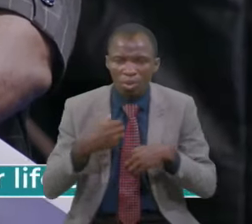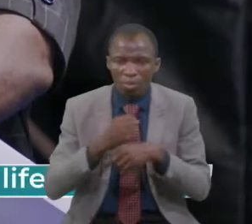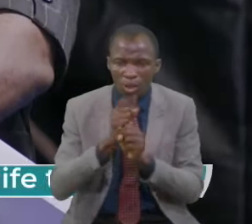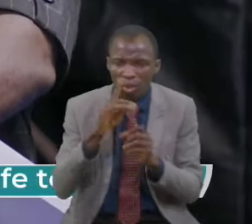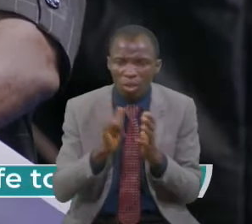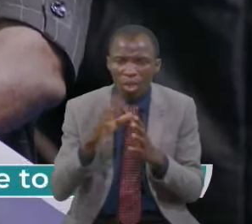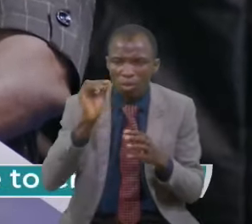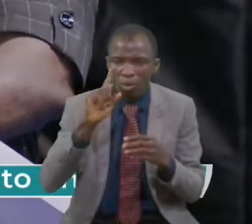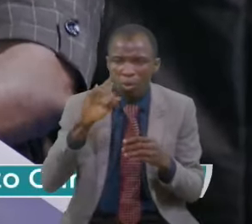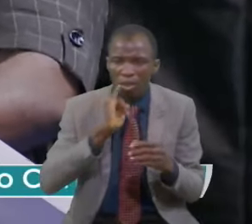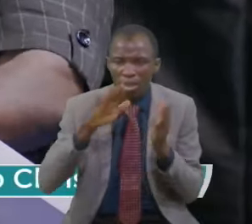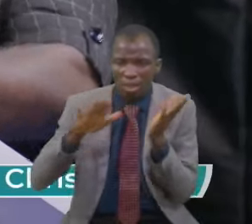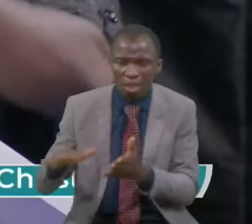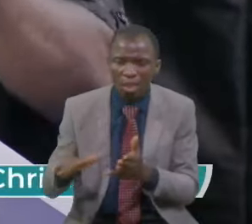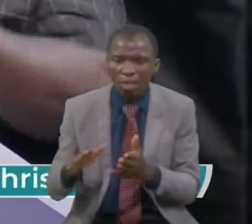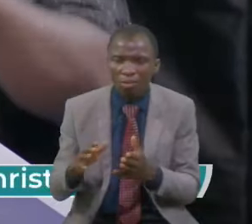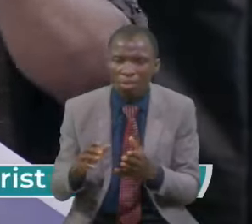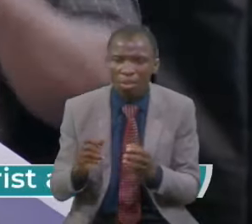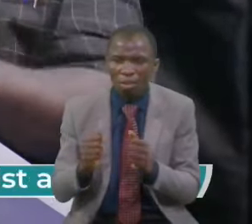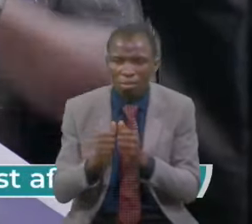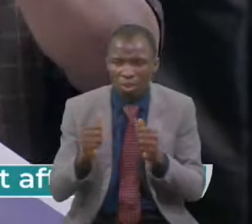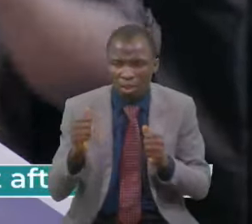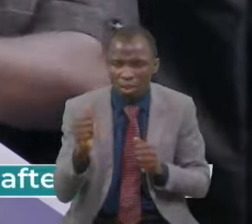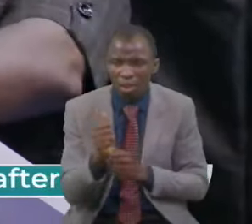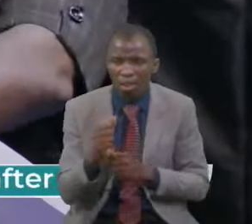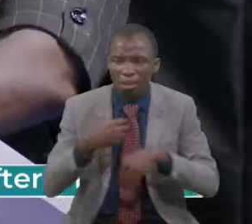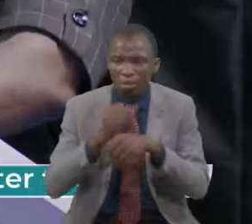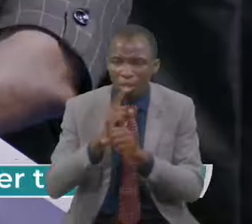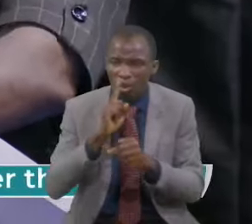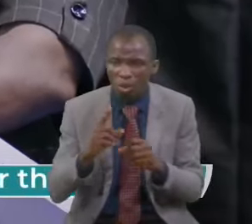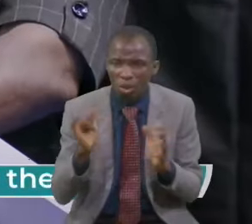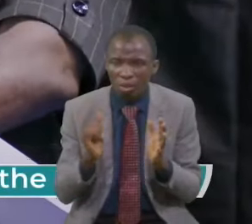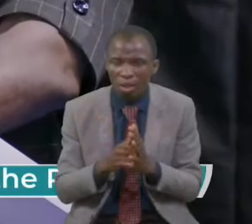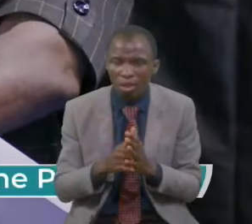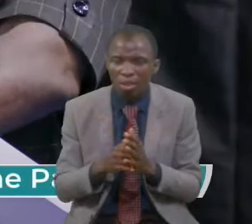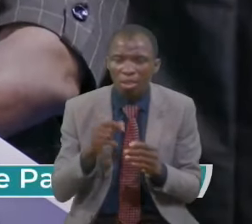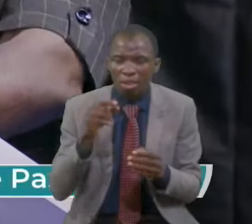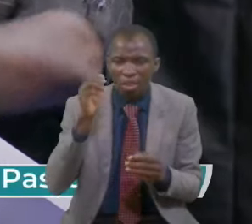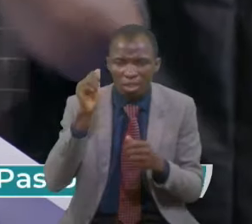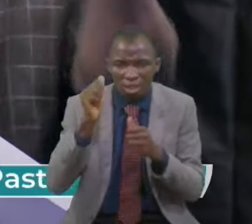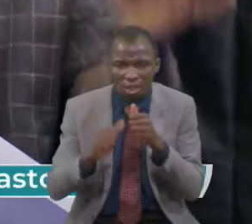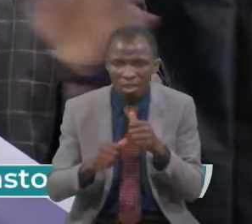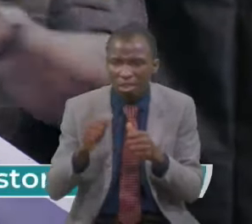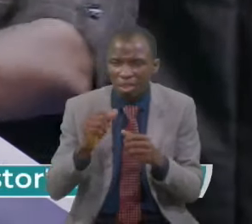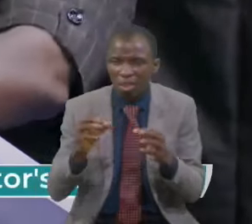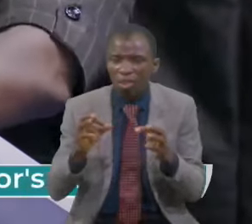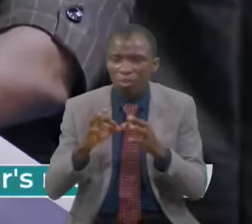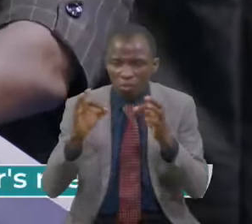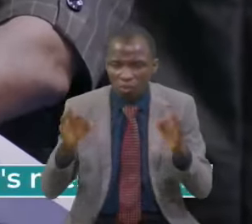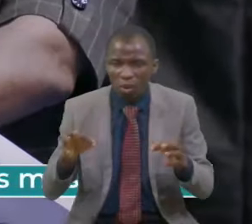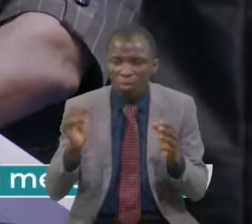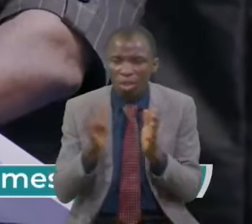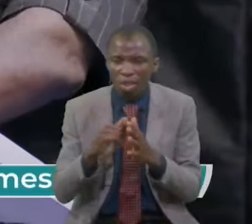It's Operation Capture One. Make sure that each forms you filled are given back to the